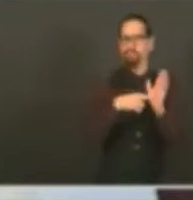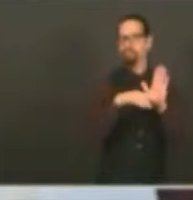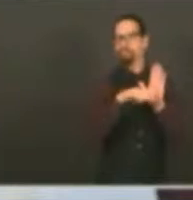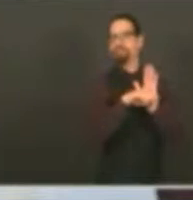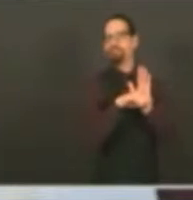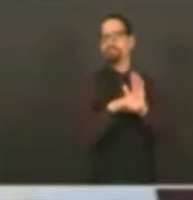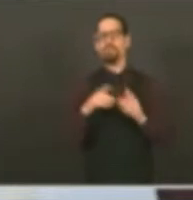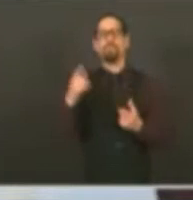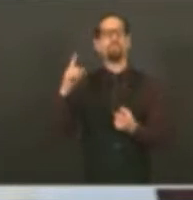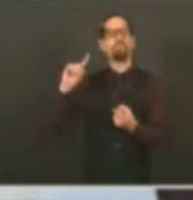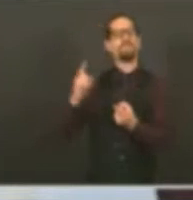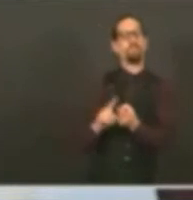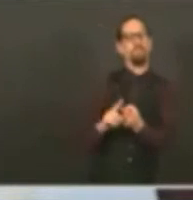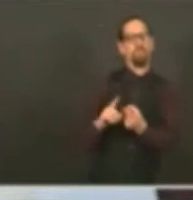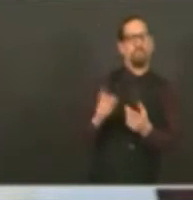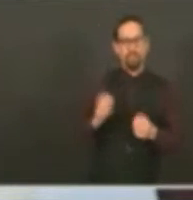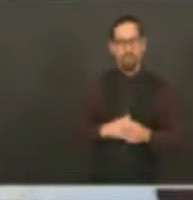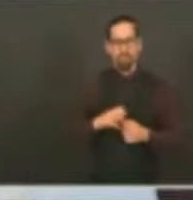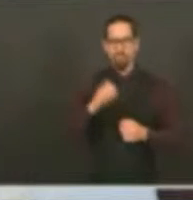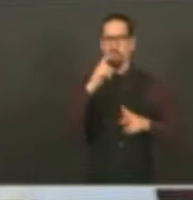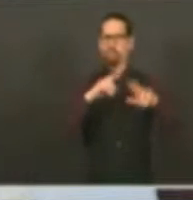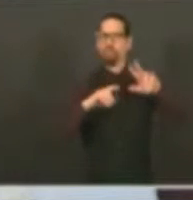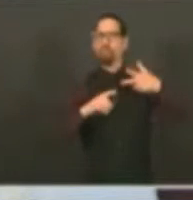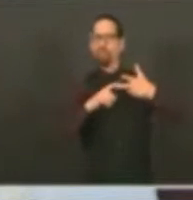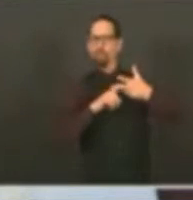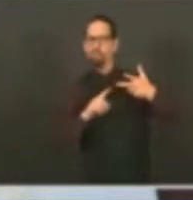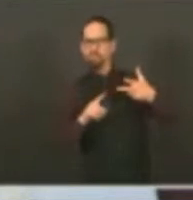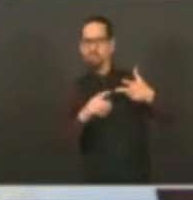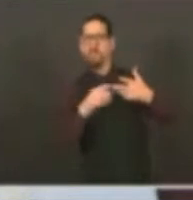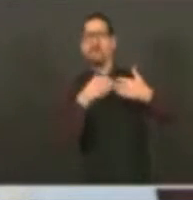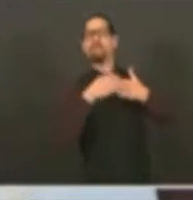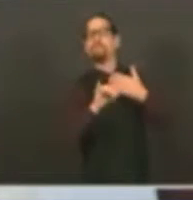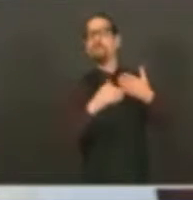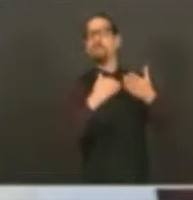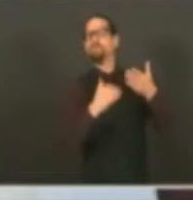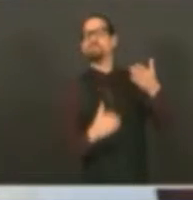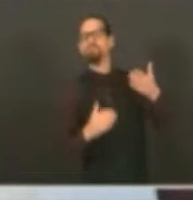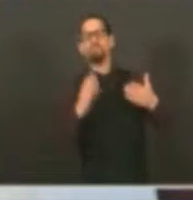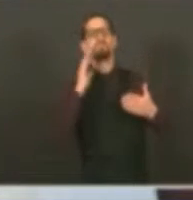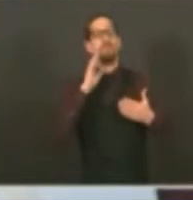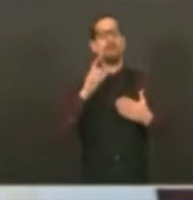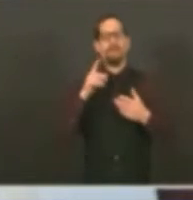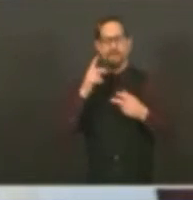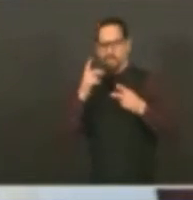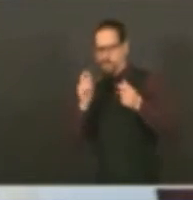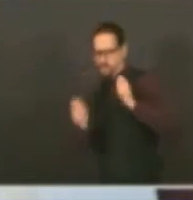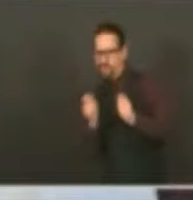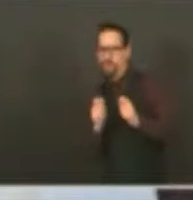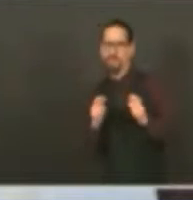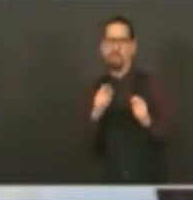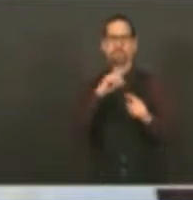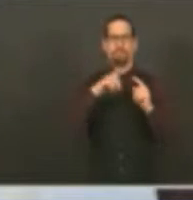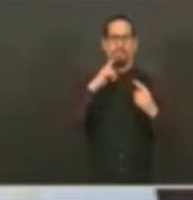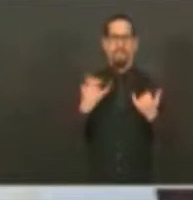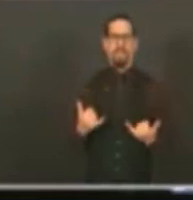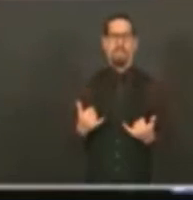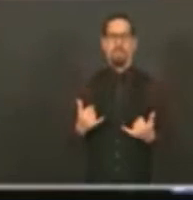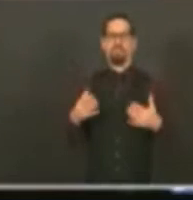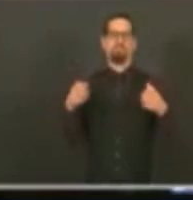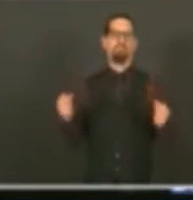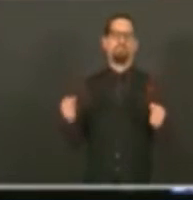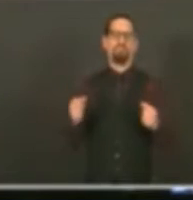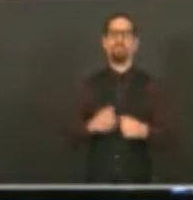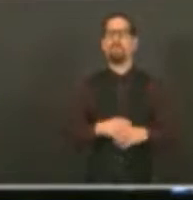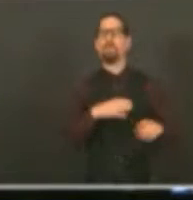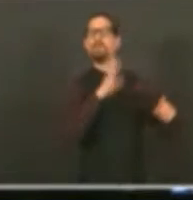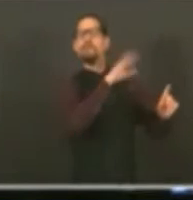in the phase after that the governor shared, we will be addressing it, but during this brief time, that was the driver behind our decision. This particular place